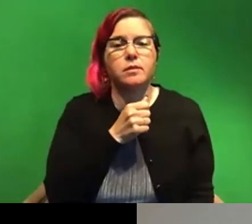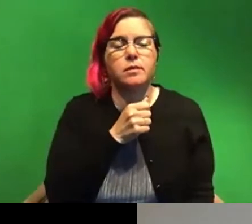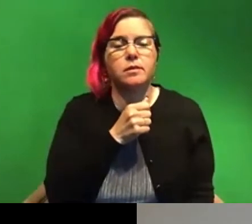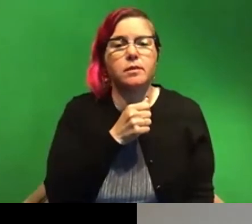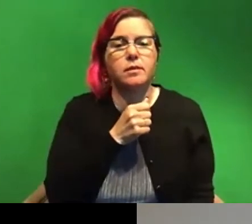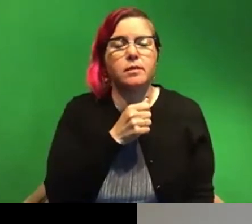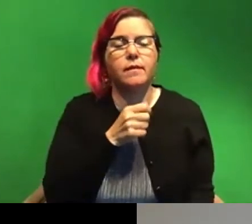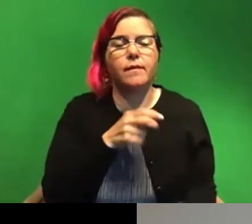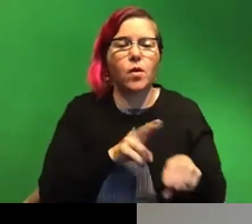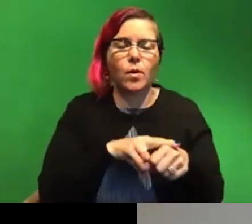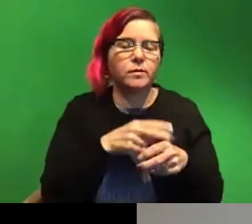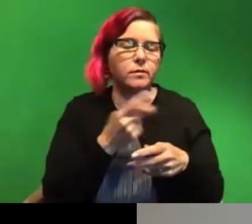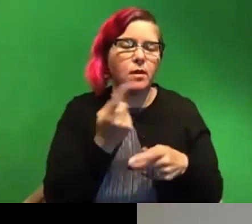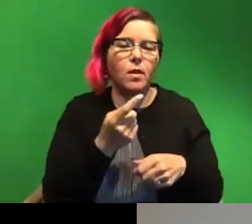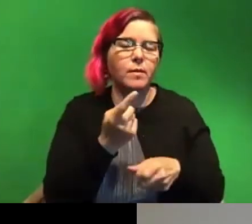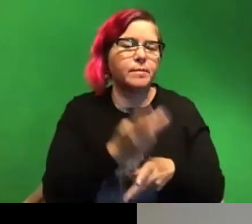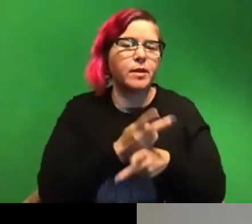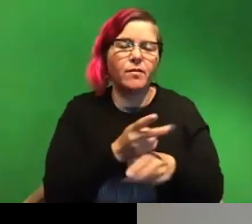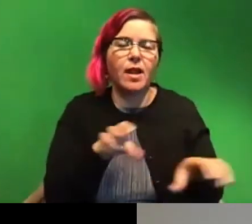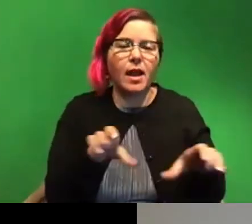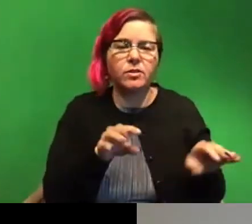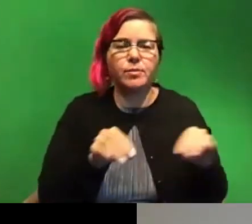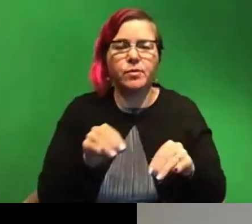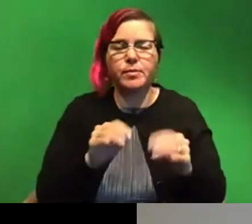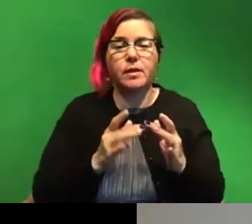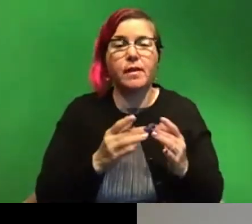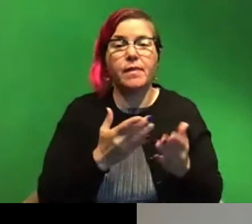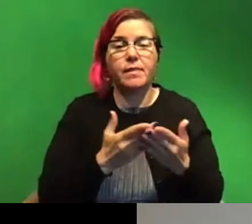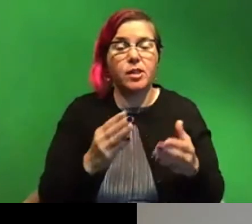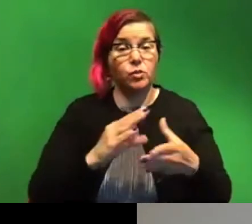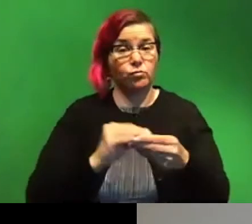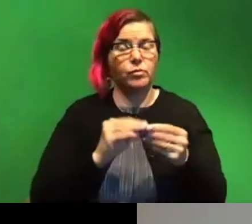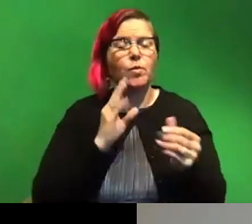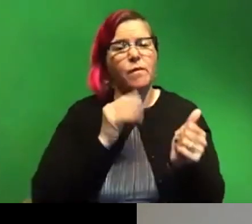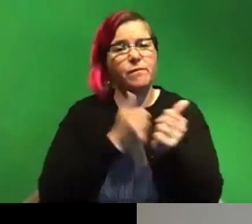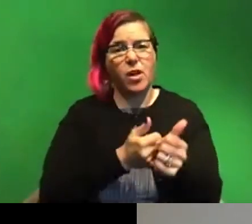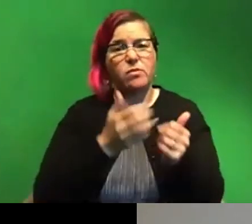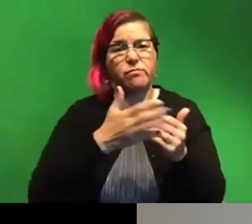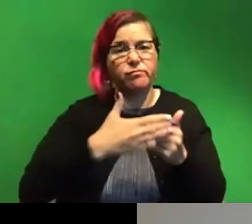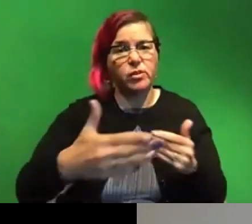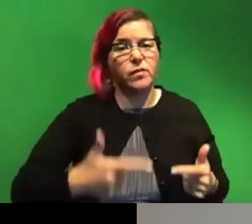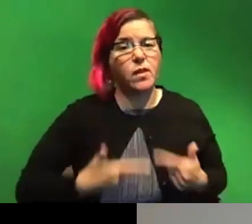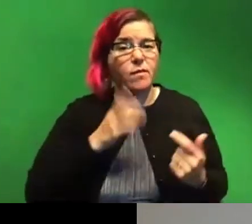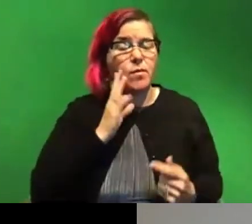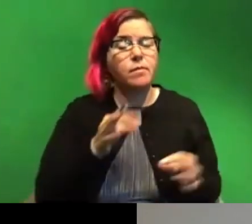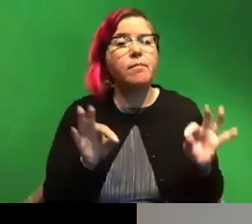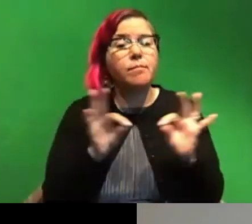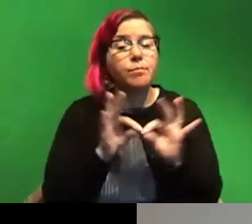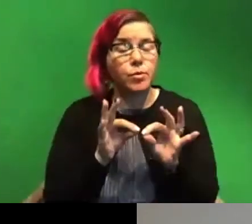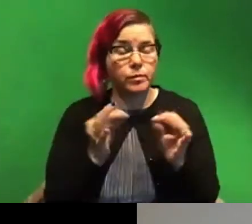just of course be really careful in your actions and your movements online. The things that you say, they really do follow you for the rest of your life. And so that's especially important right